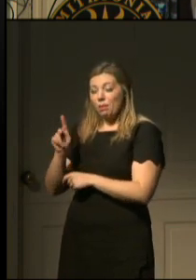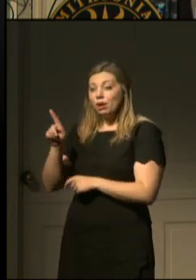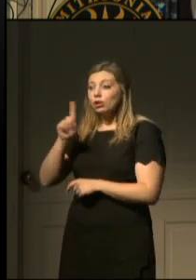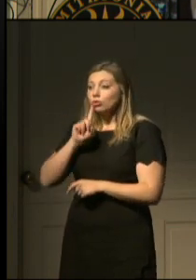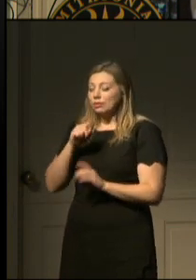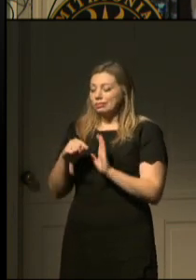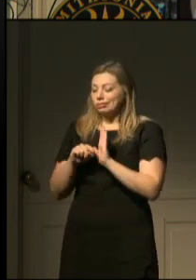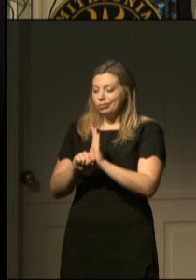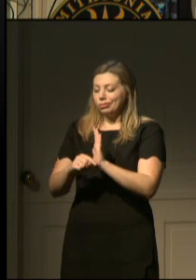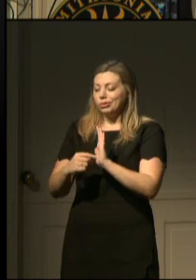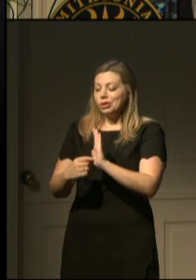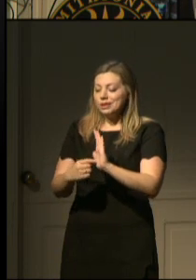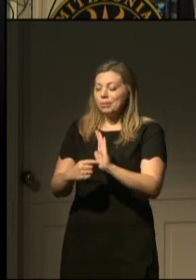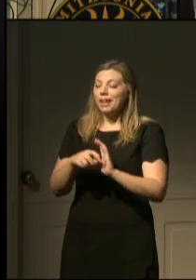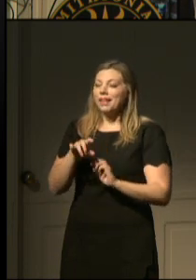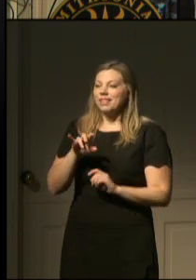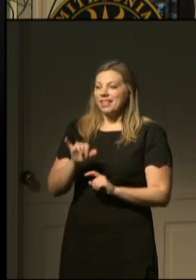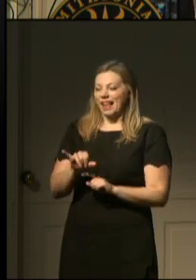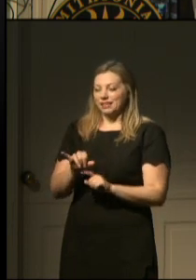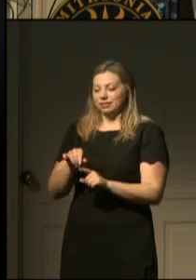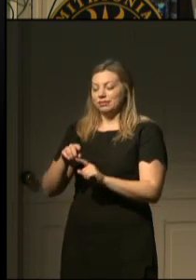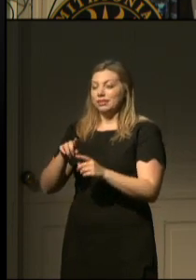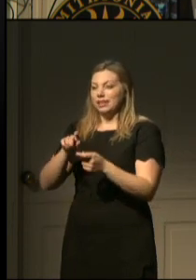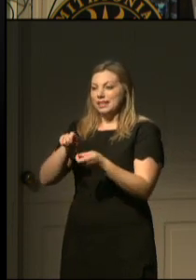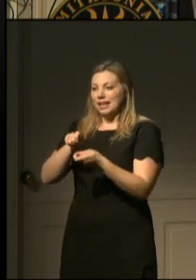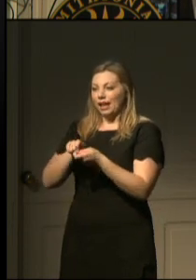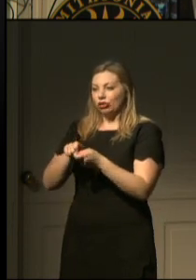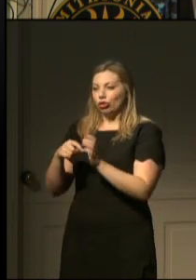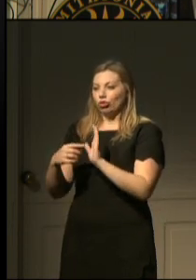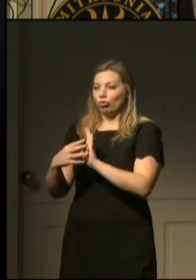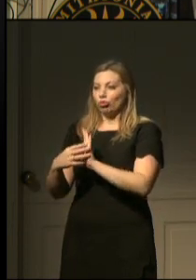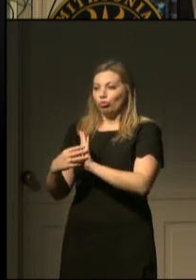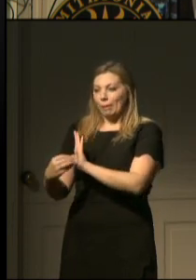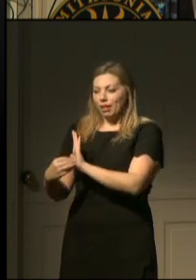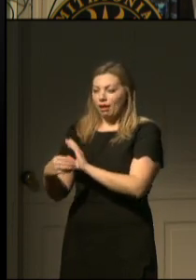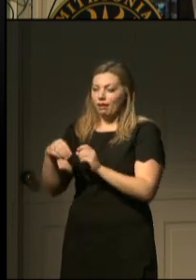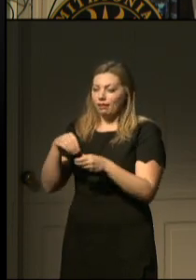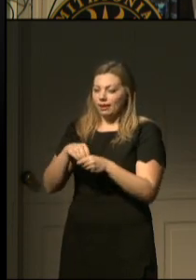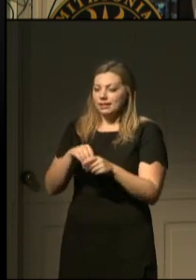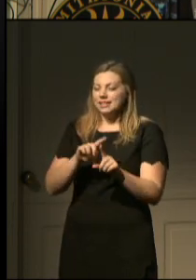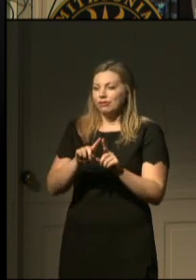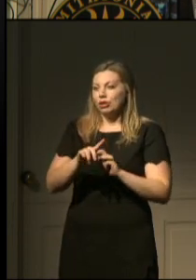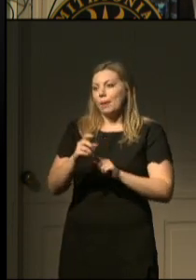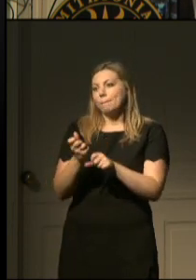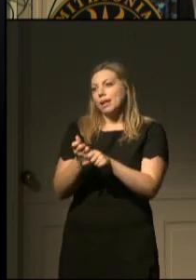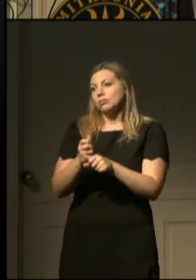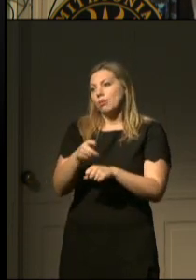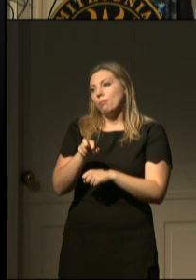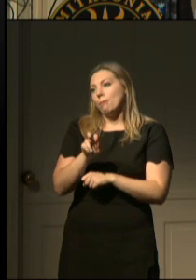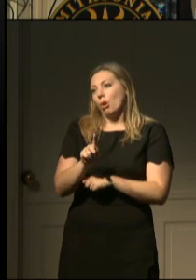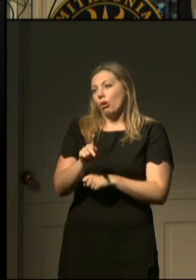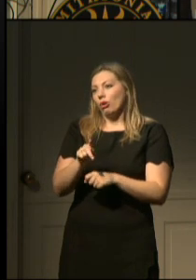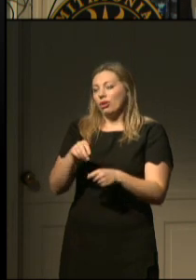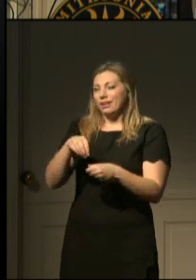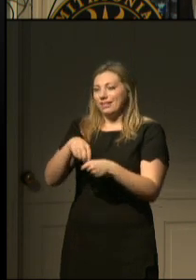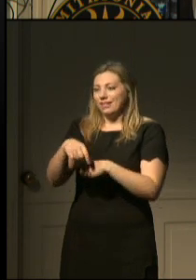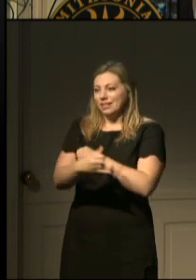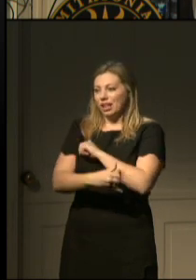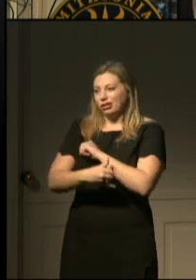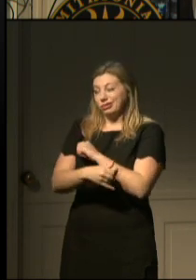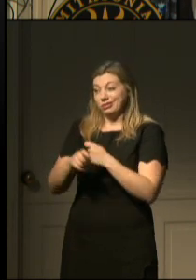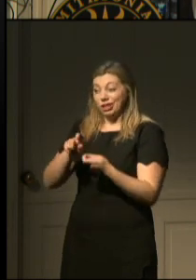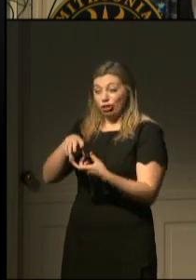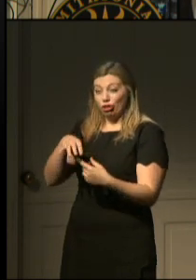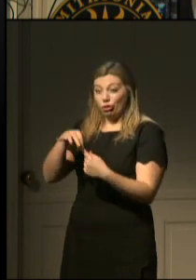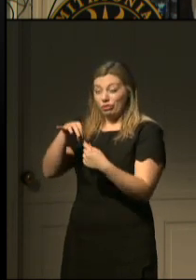in major league ballparks around the country, including in nearby Nats Park. With the regular season ending, these 13 models are